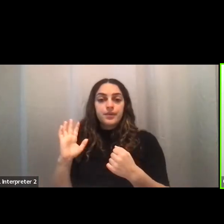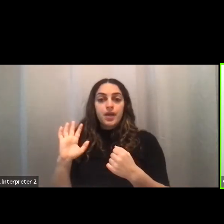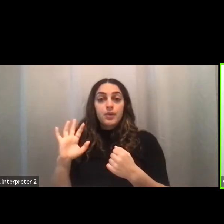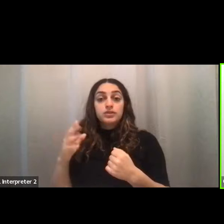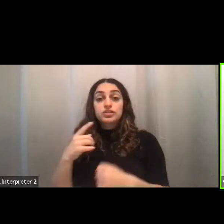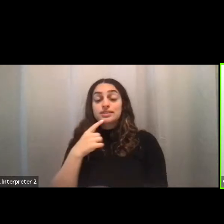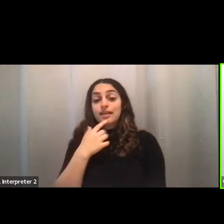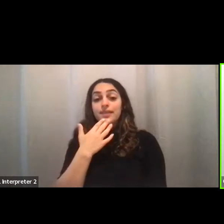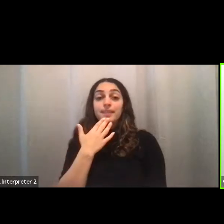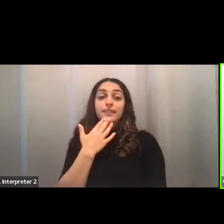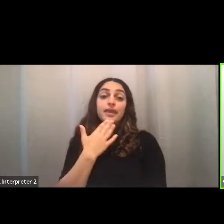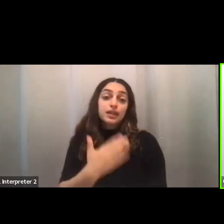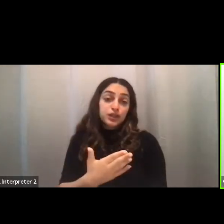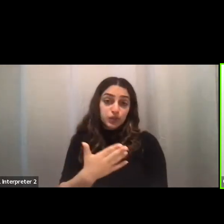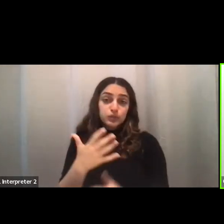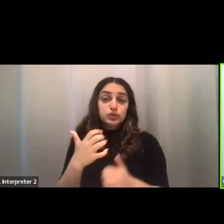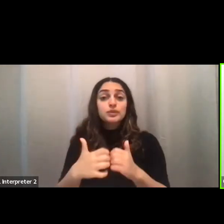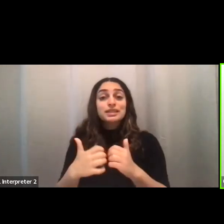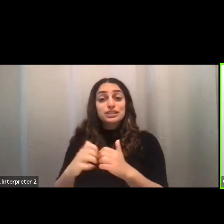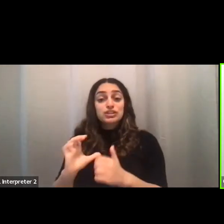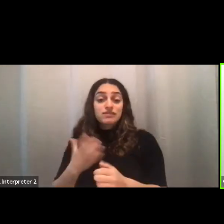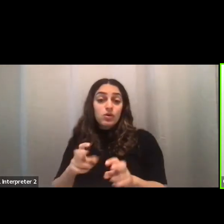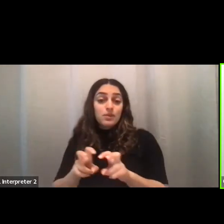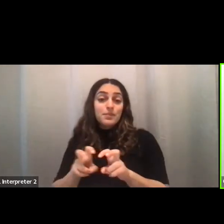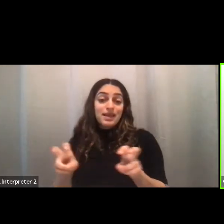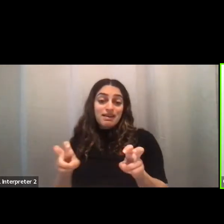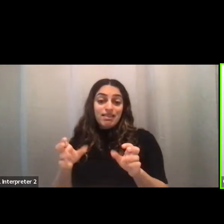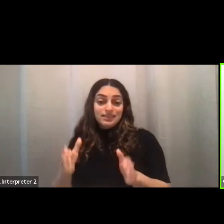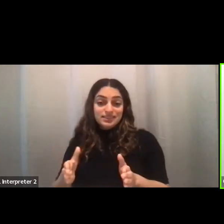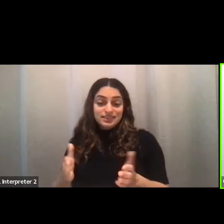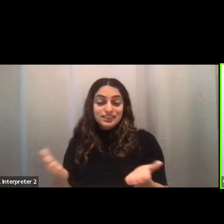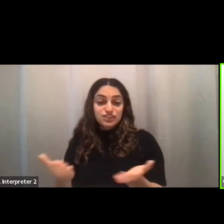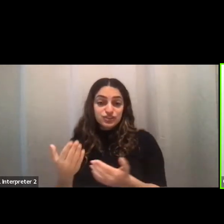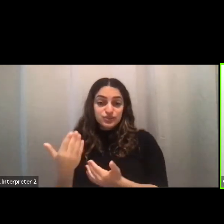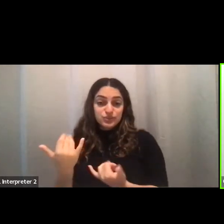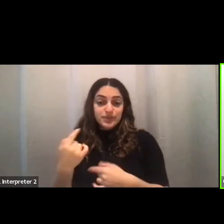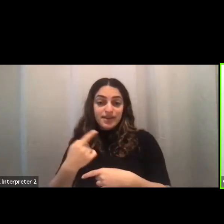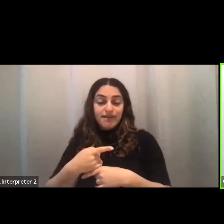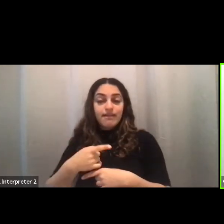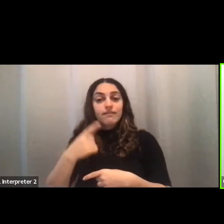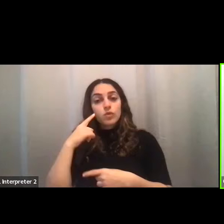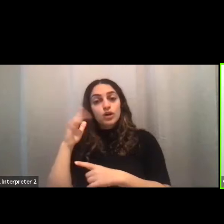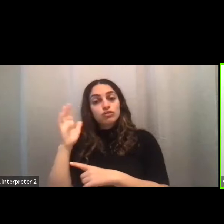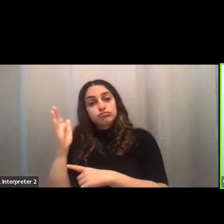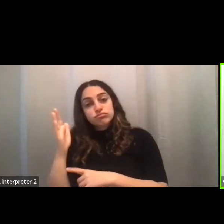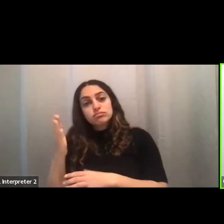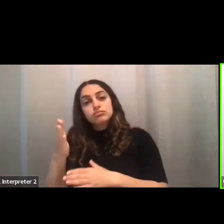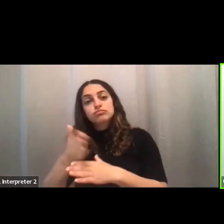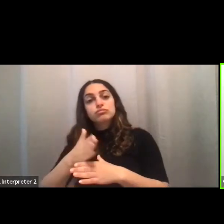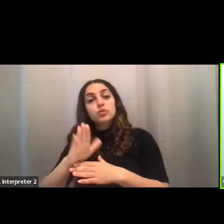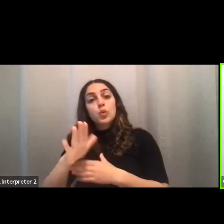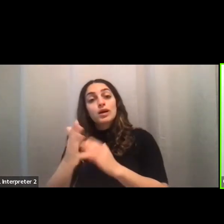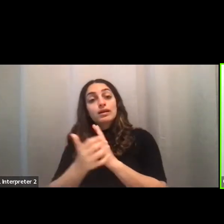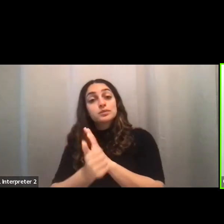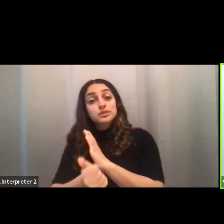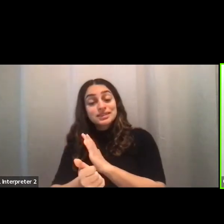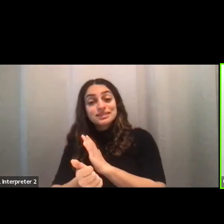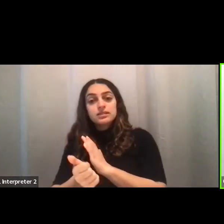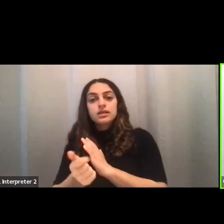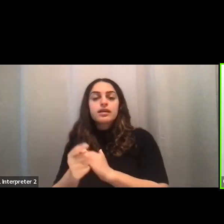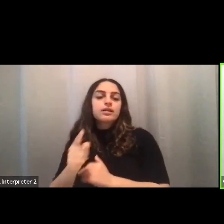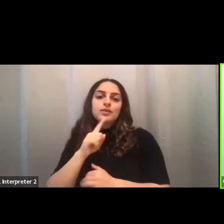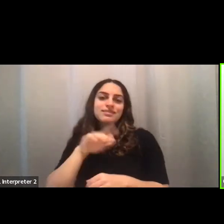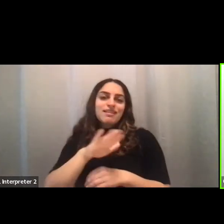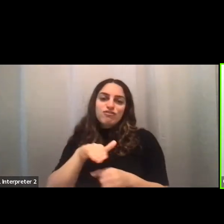you uh to each of our panels uh panelists here today and for sharing your expertise it is never enough